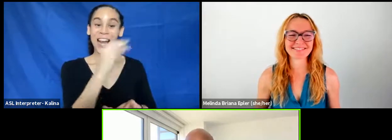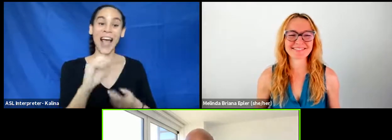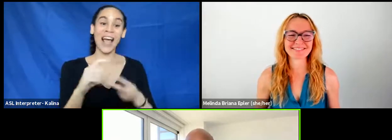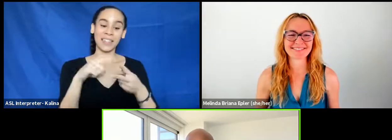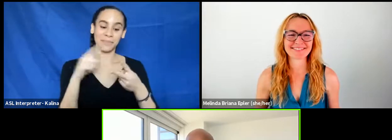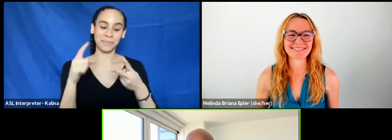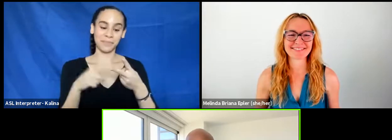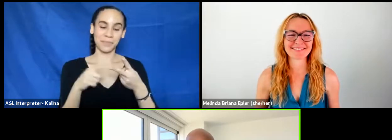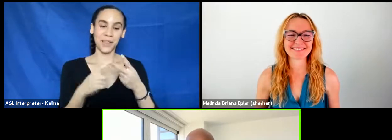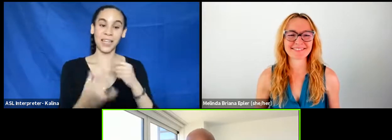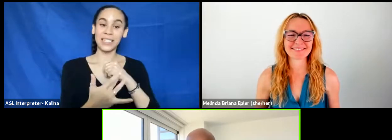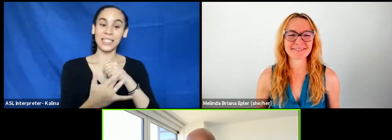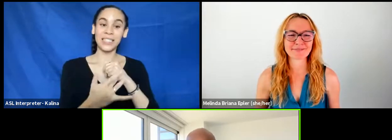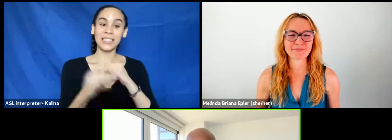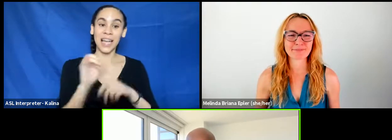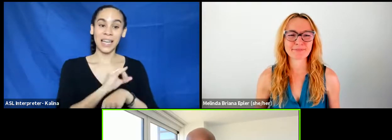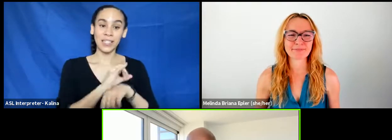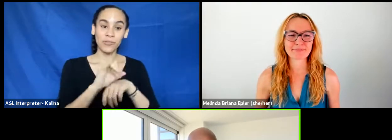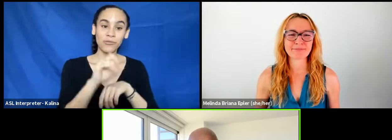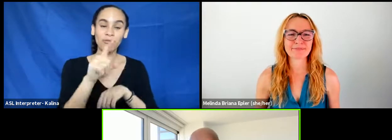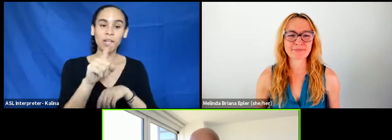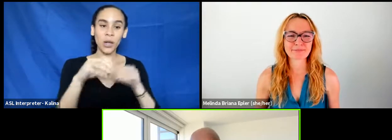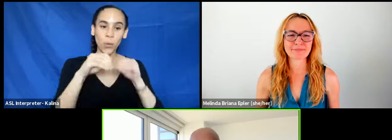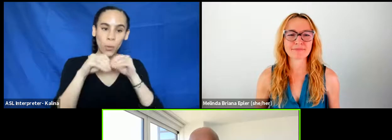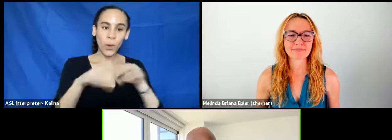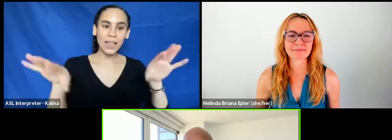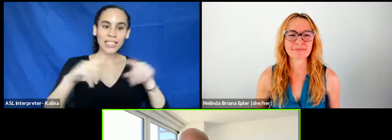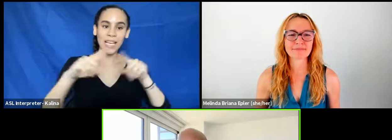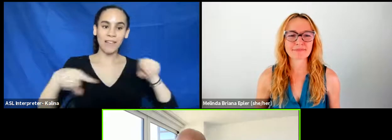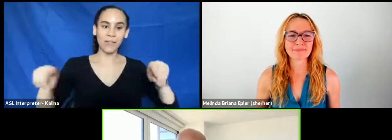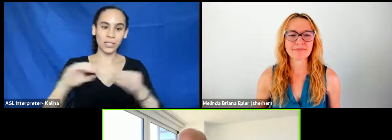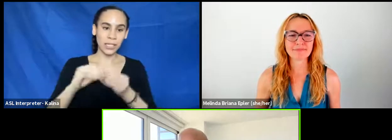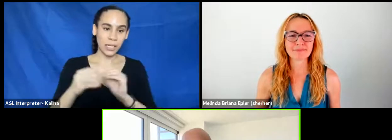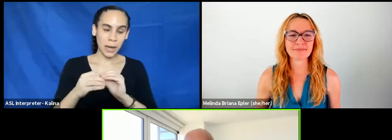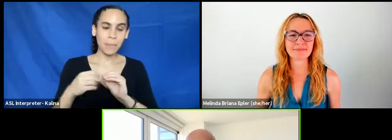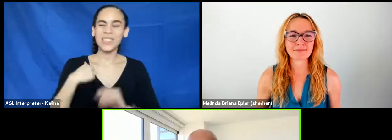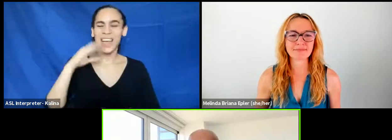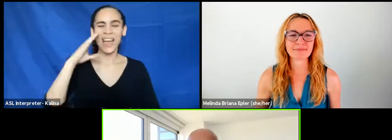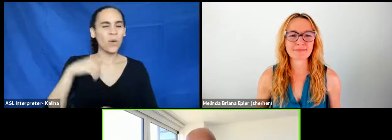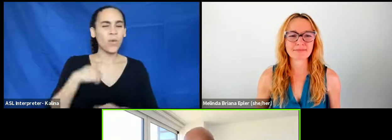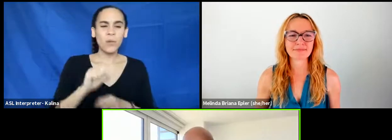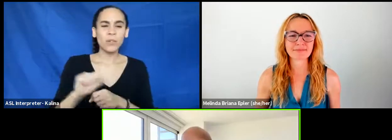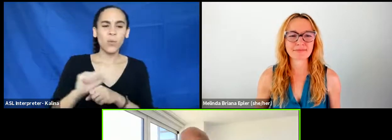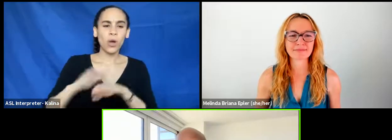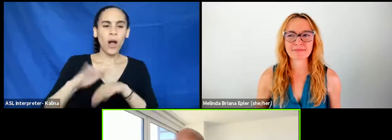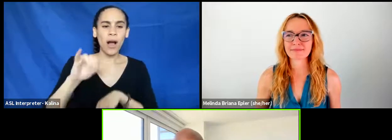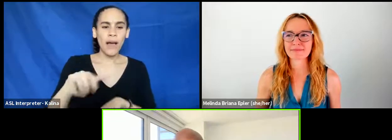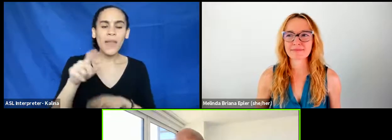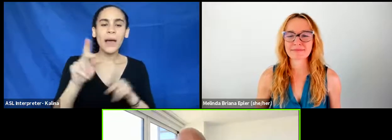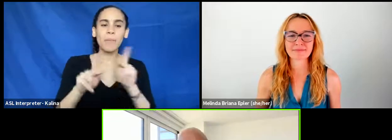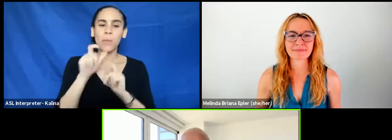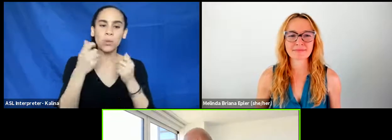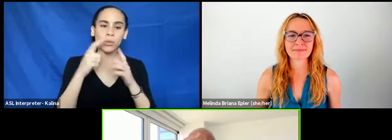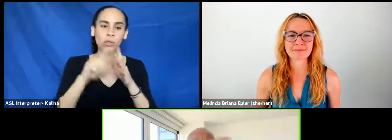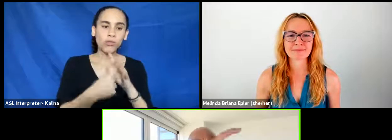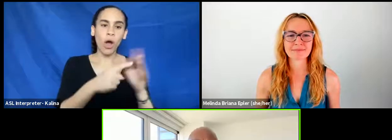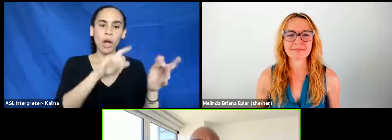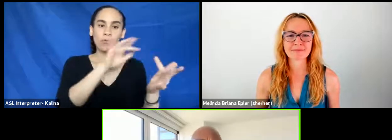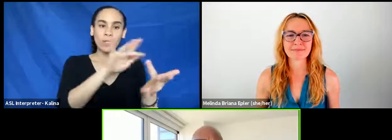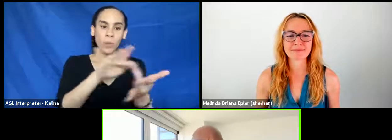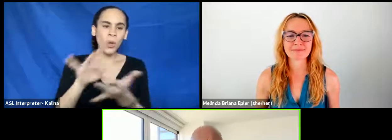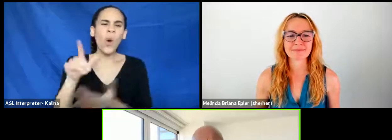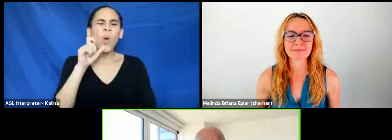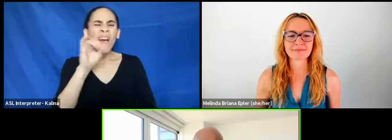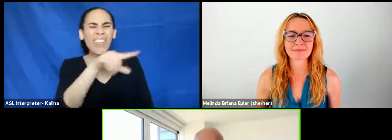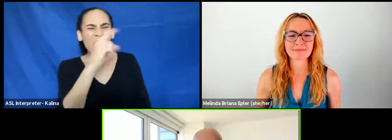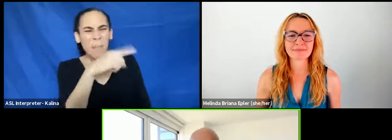industry released their diversity numbers, and I knew they was working on it. And I was in, people who started reaching out was like, "Oh, who's that? Who's that black